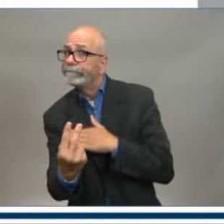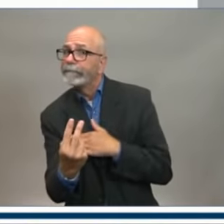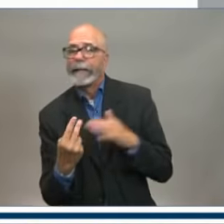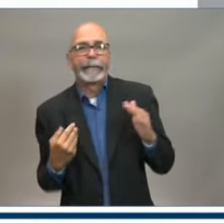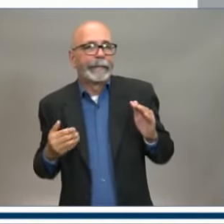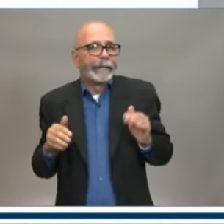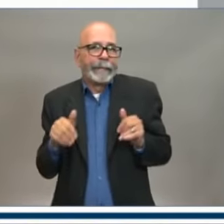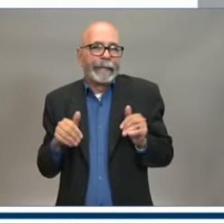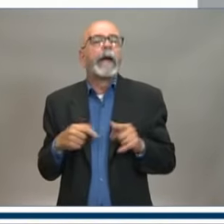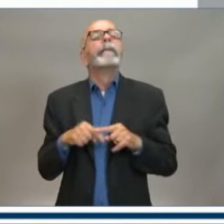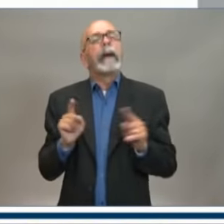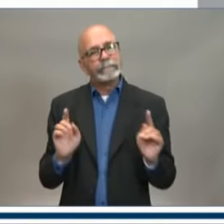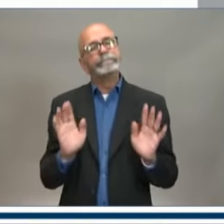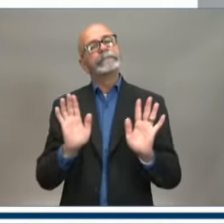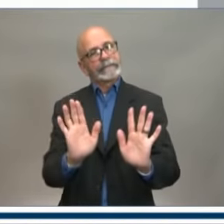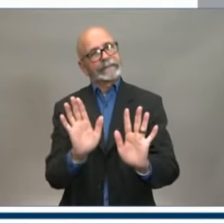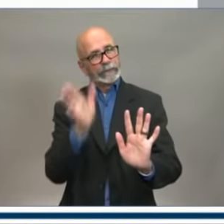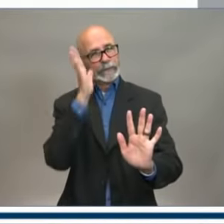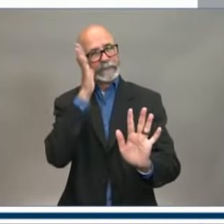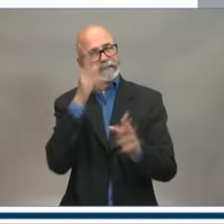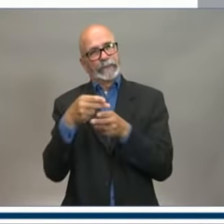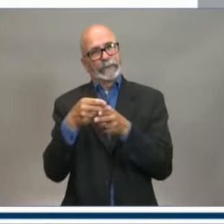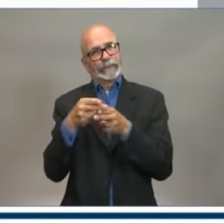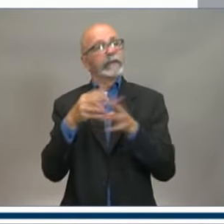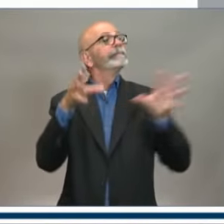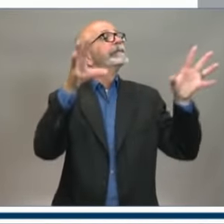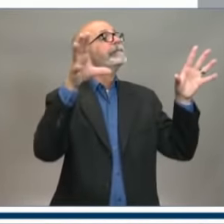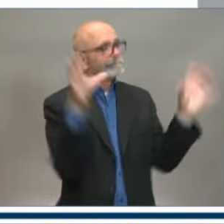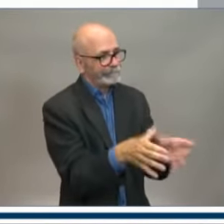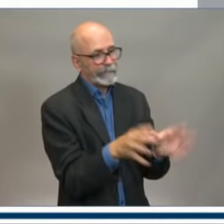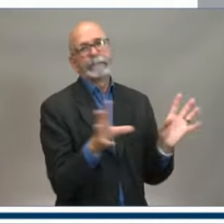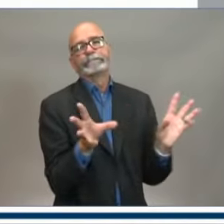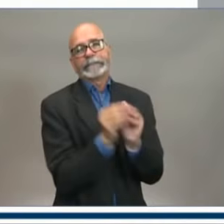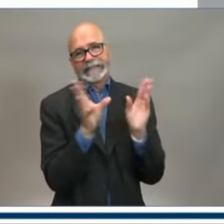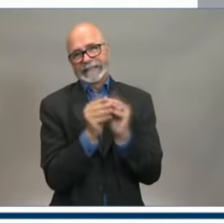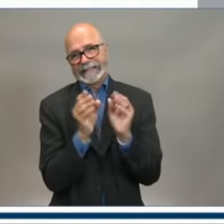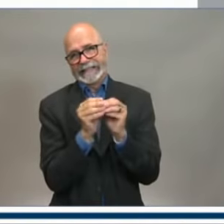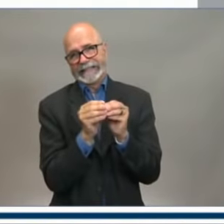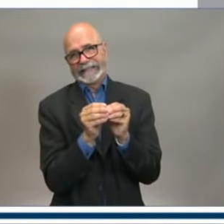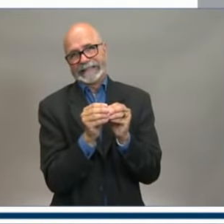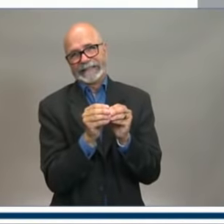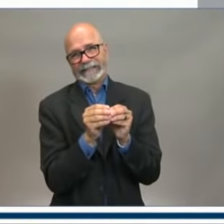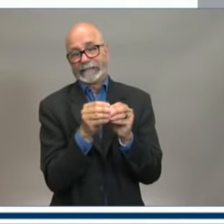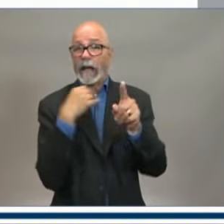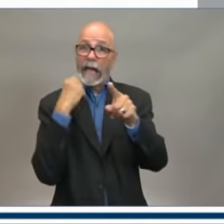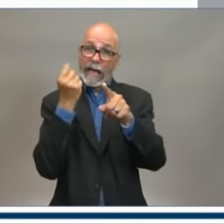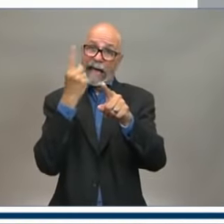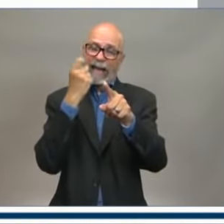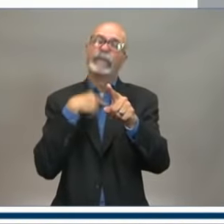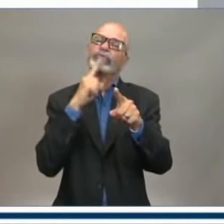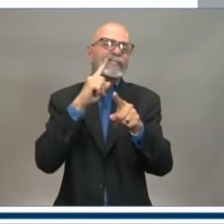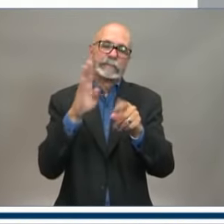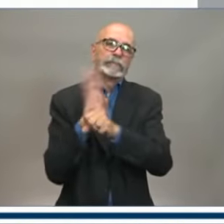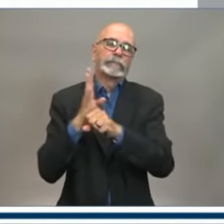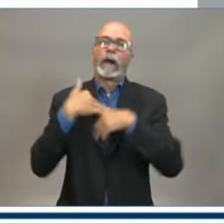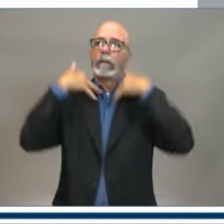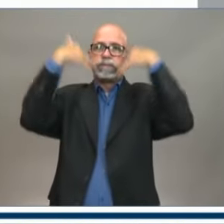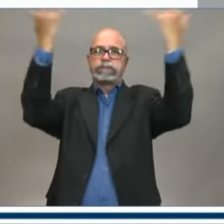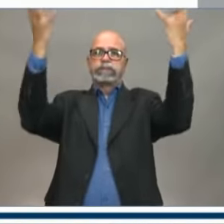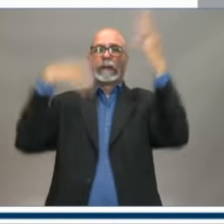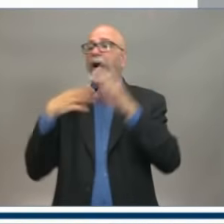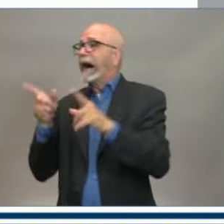we've got some meetings coming up in the next couple of weeks, understanding that we're very busy focusing on getting to